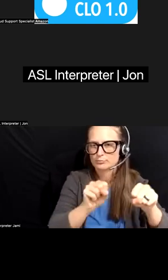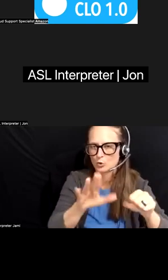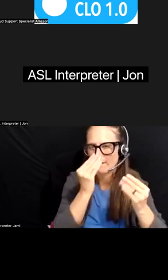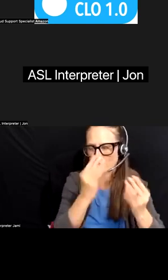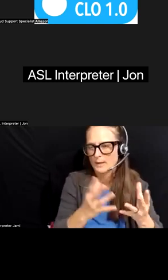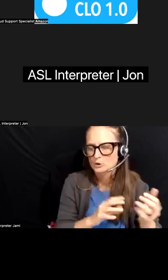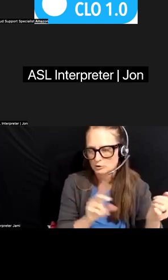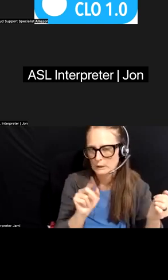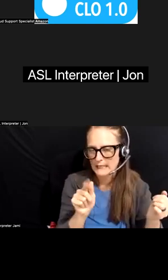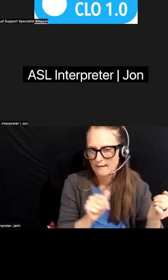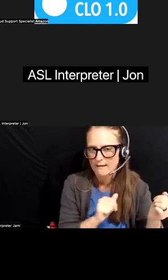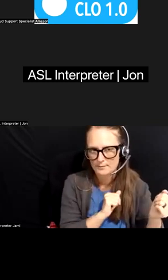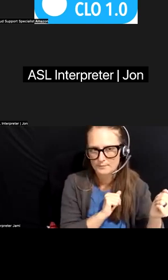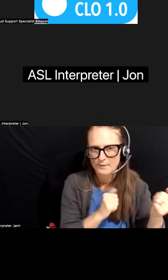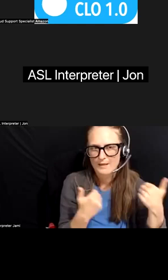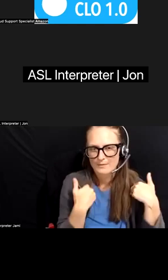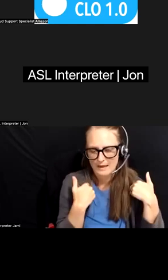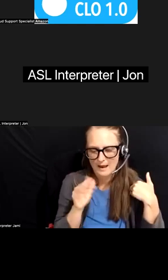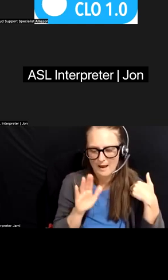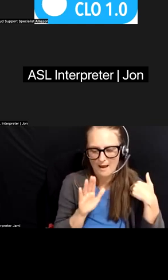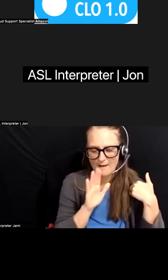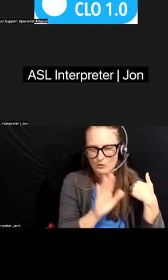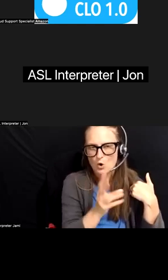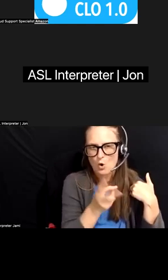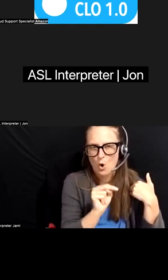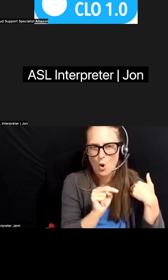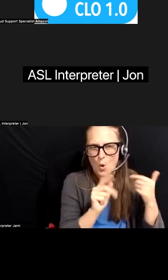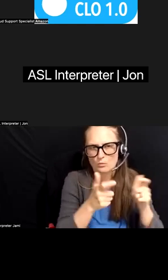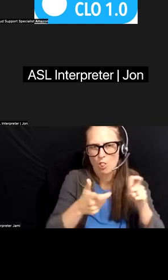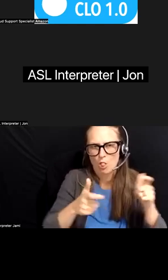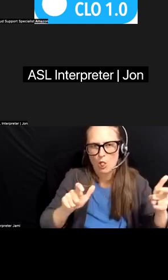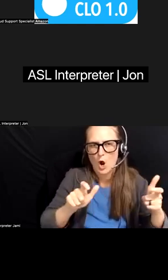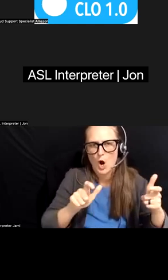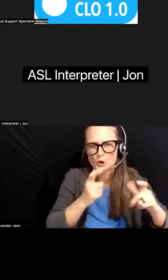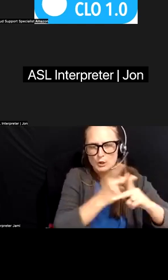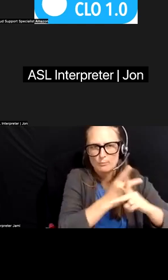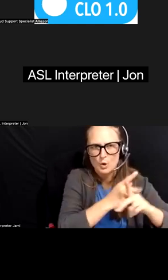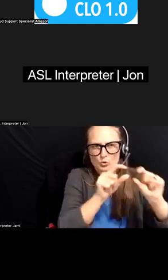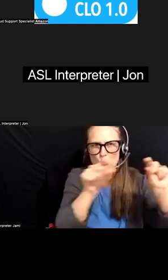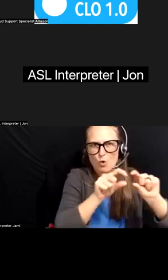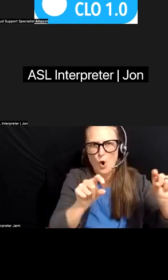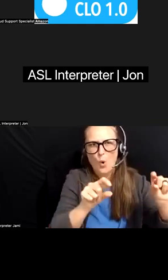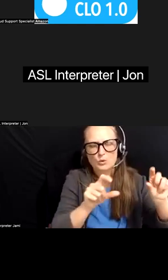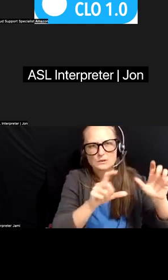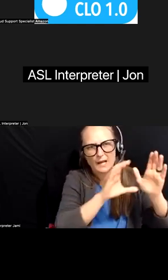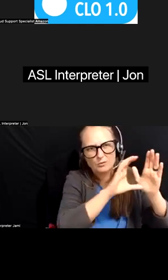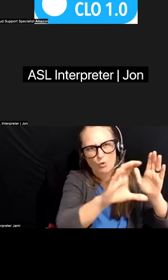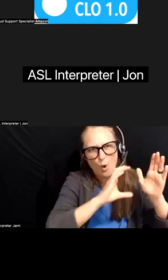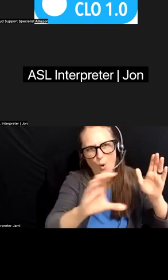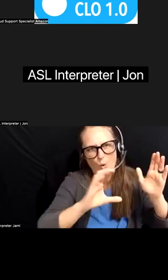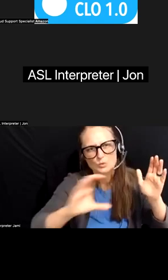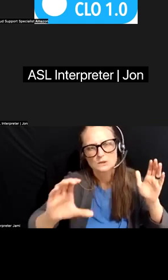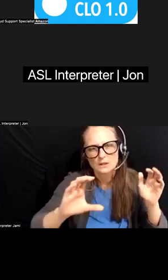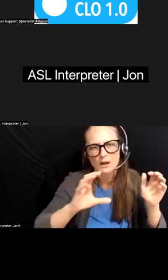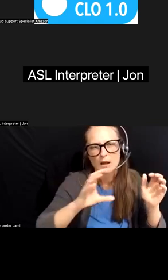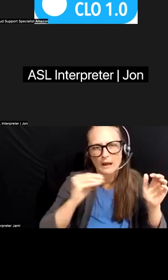They have their own large computes, rows of them, and you're processing